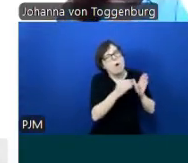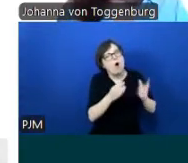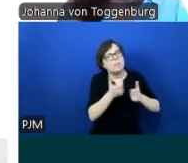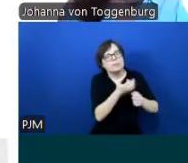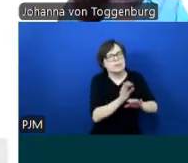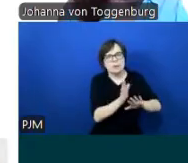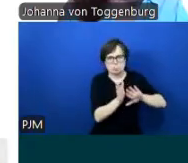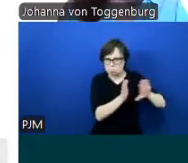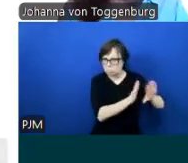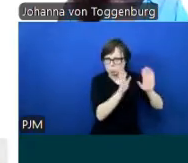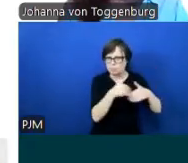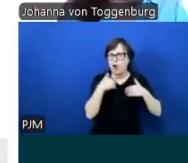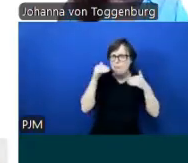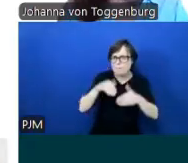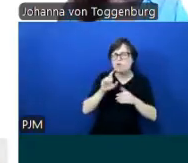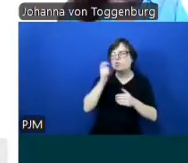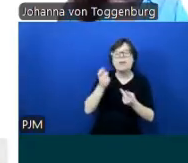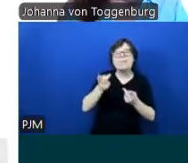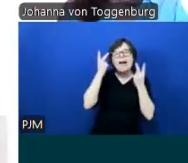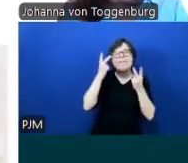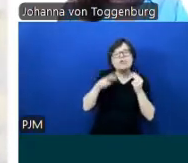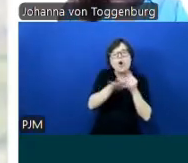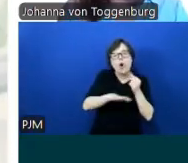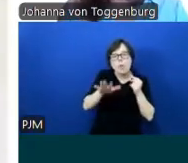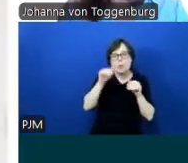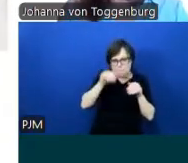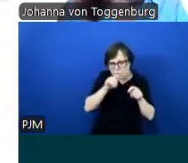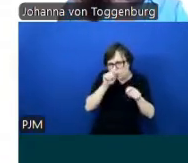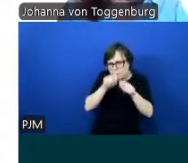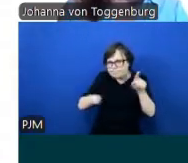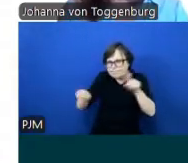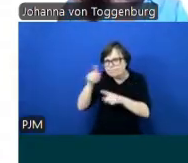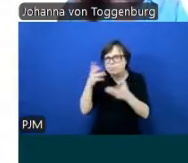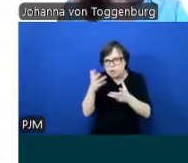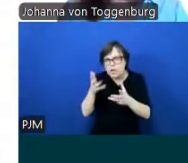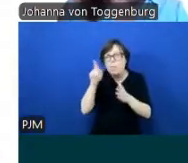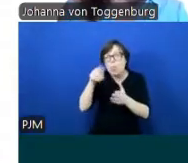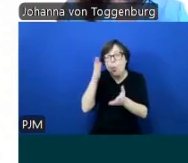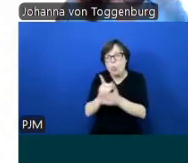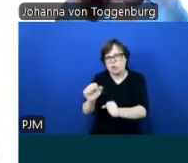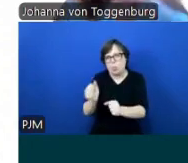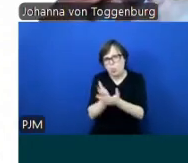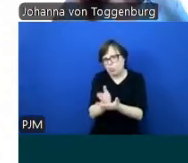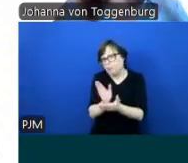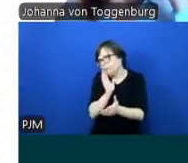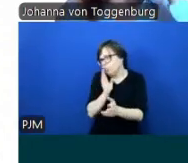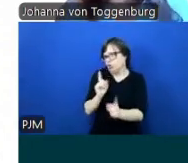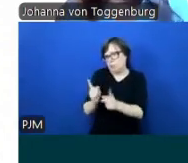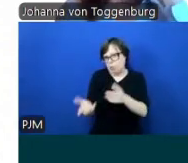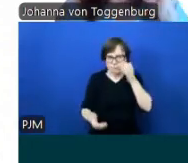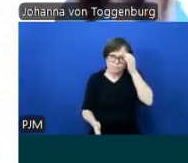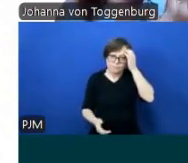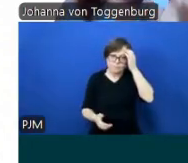most important areas, these dangerous areas, and to take action quickly. And then layering all these